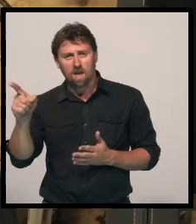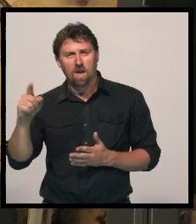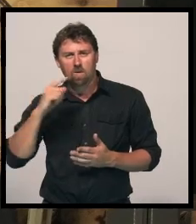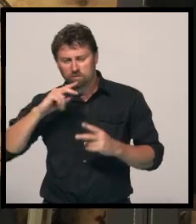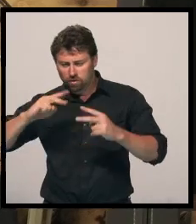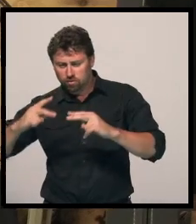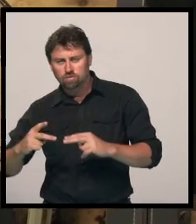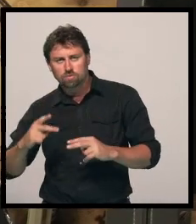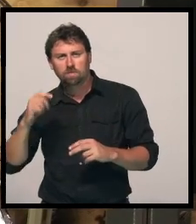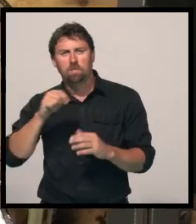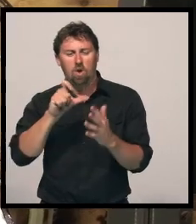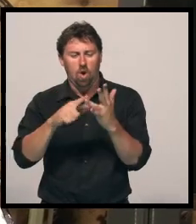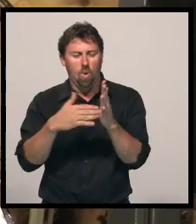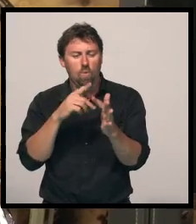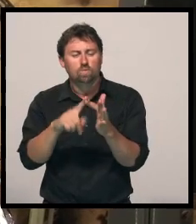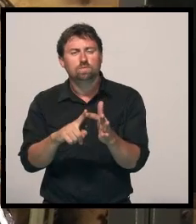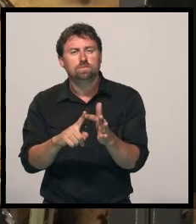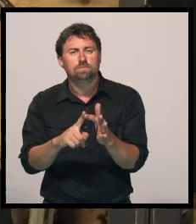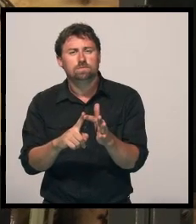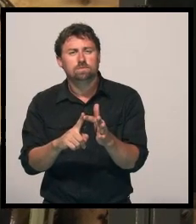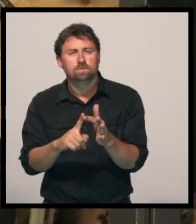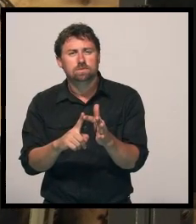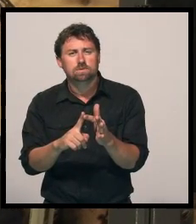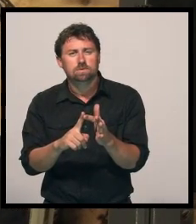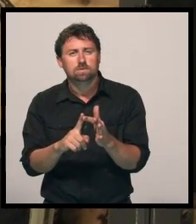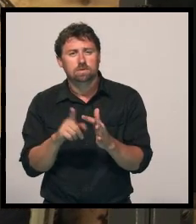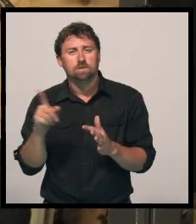over to a cove, and we'll